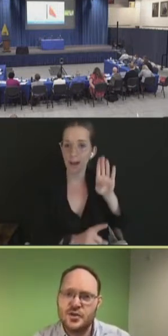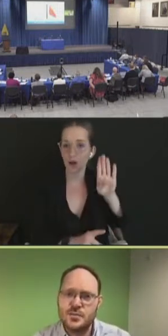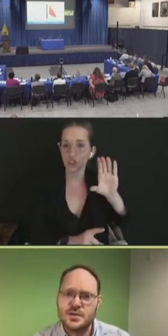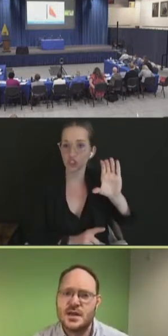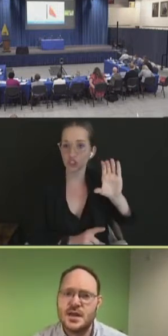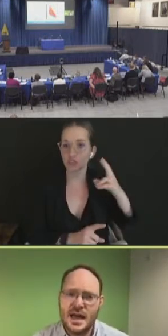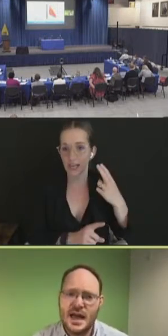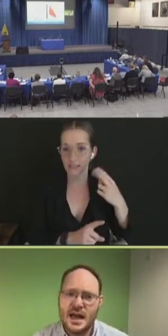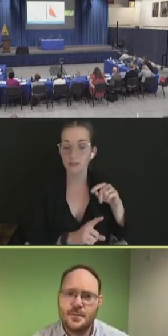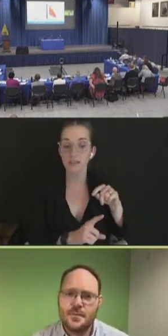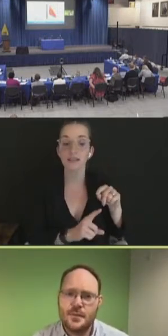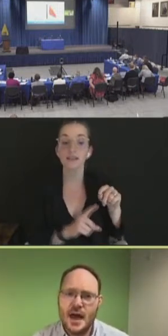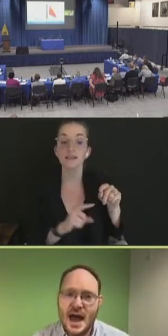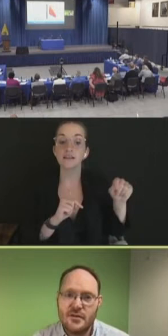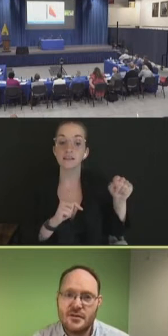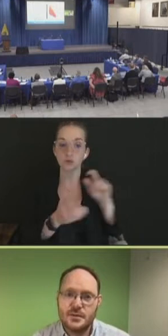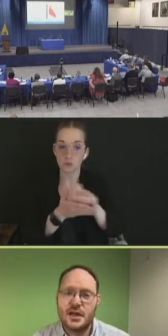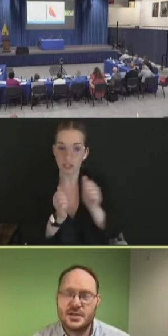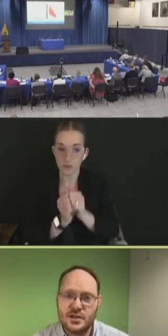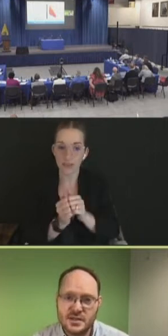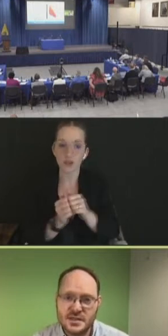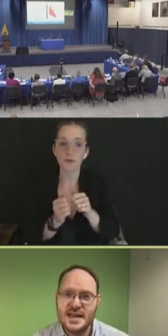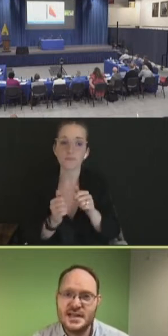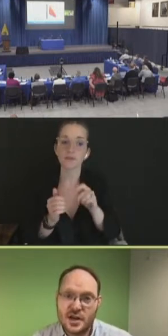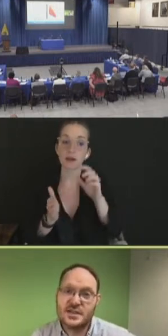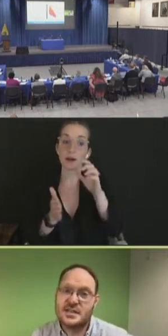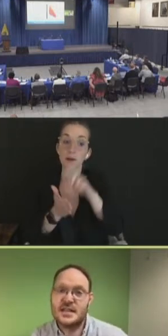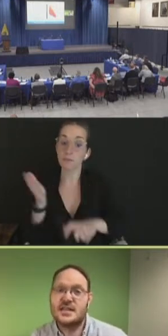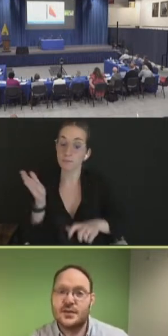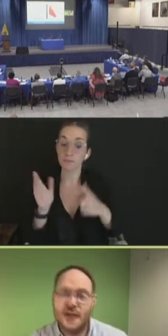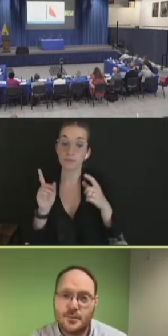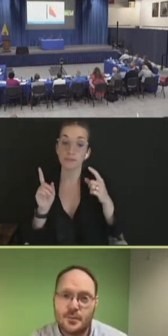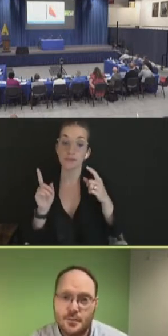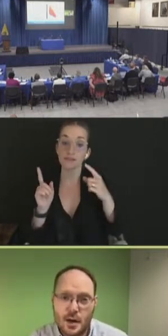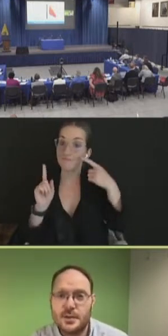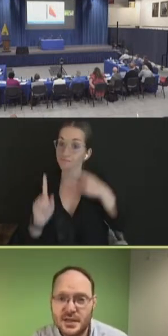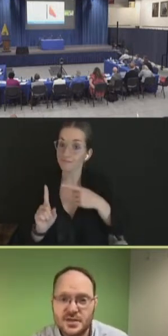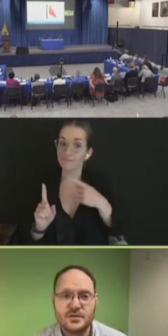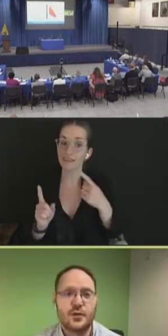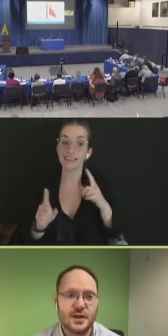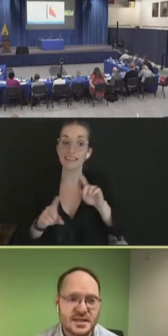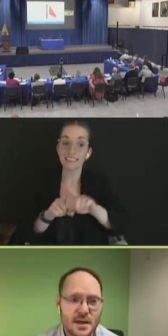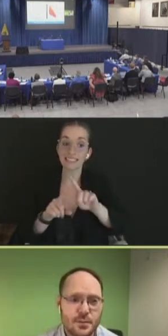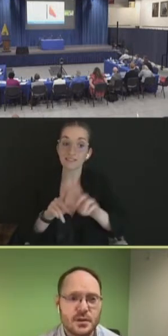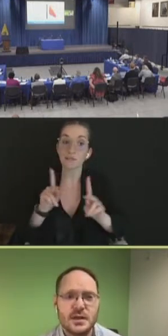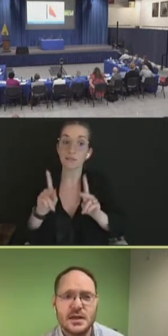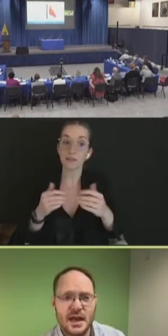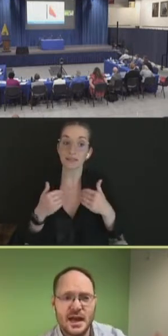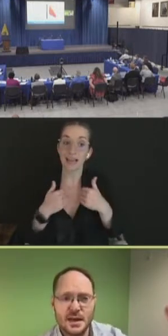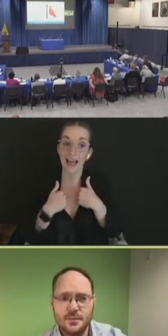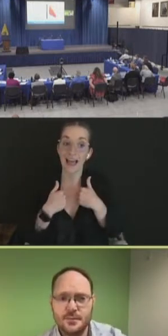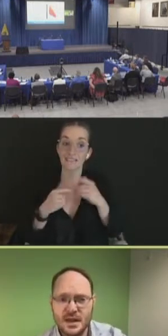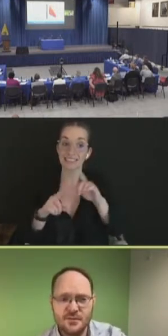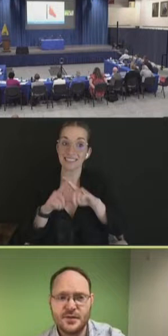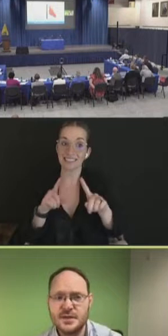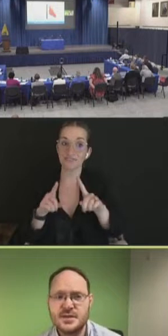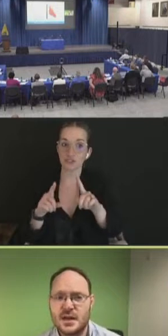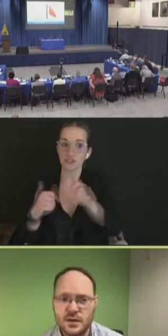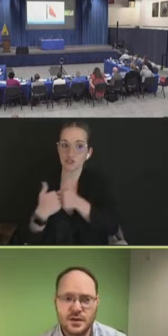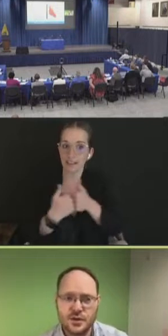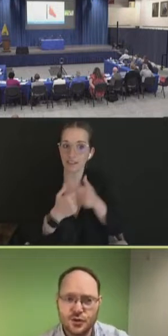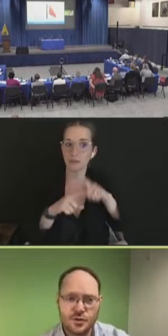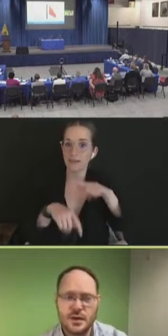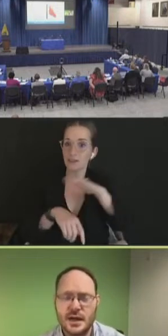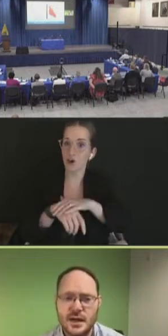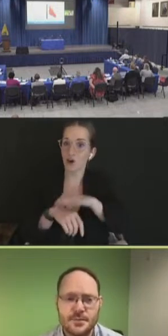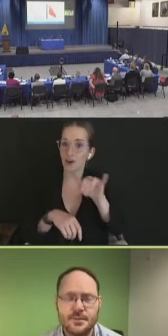age groups have immunological states that are distinct for that population. For example, infants